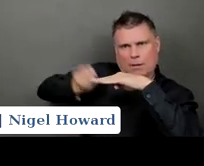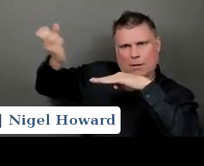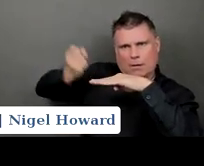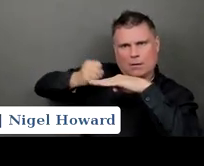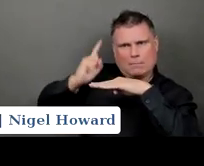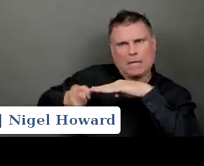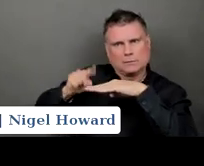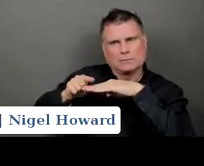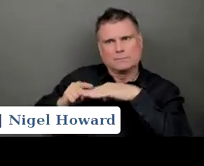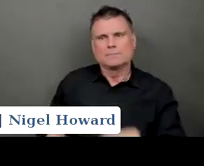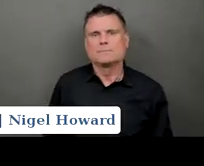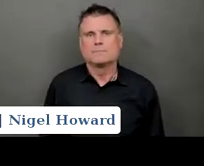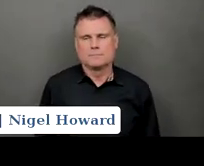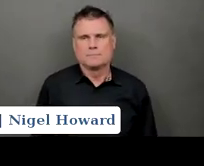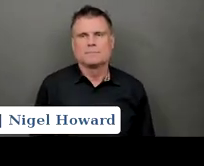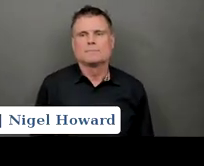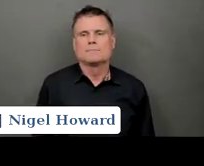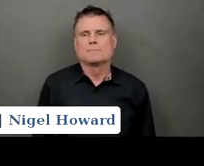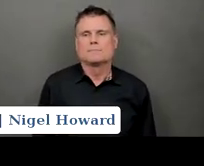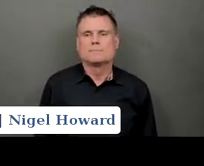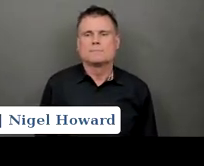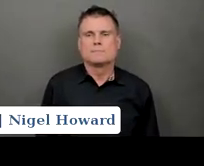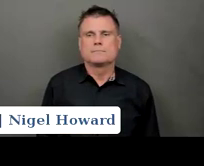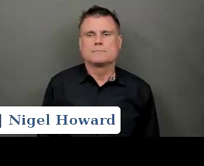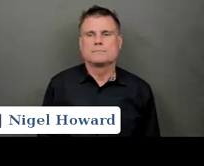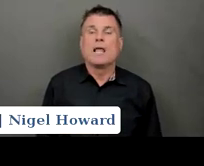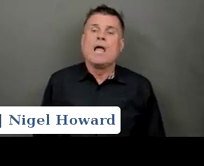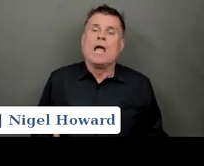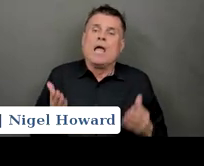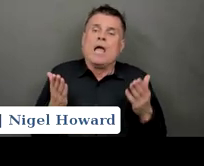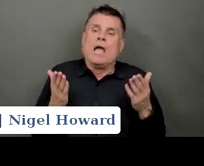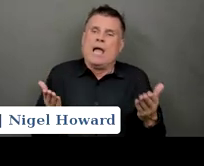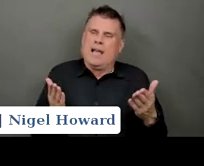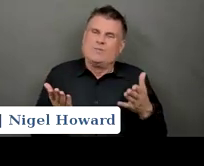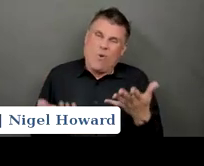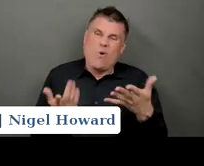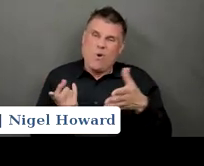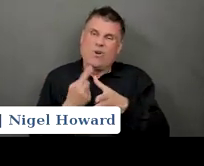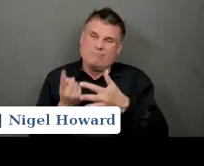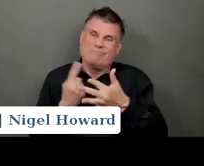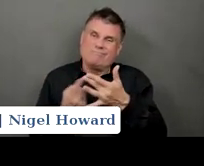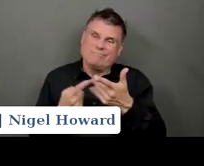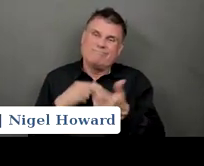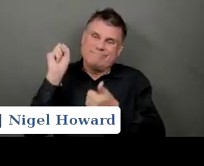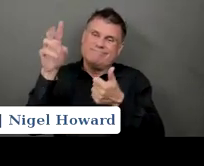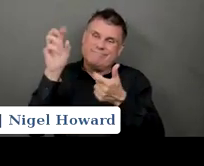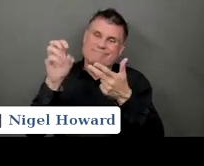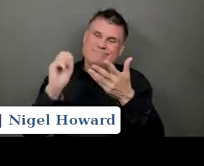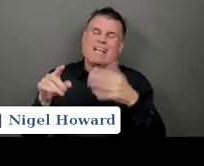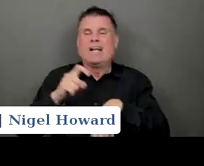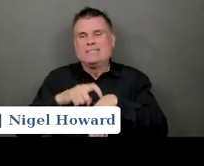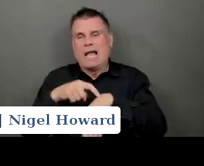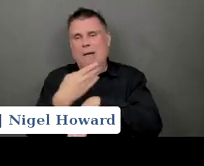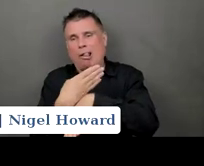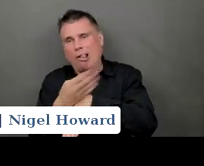on formal basis. There's a lot more there to share, but I think I'm run out of time, so I'm going to pass it back to